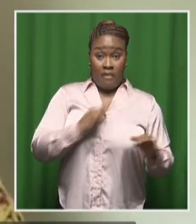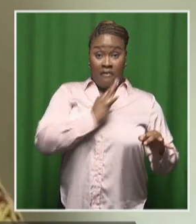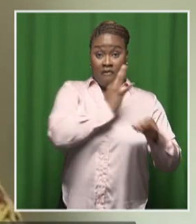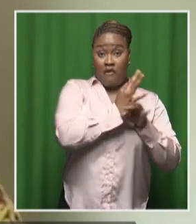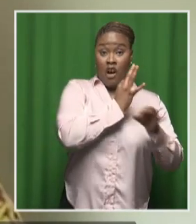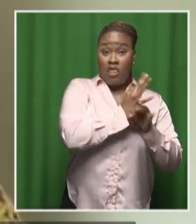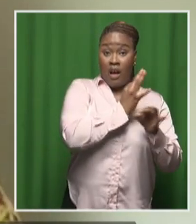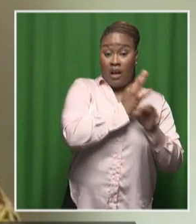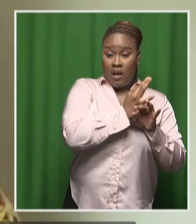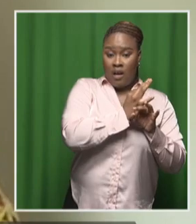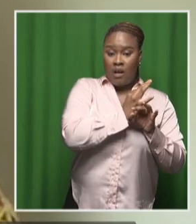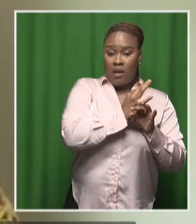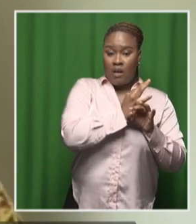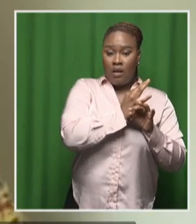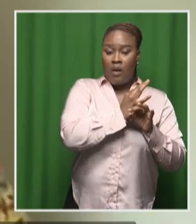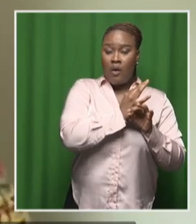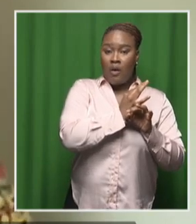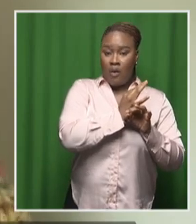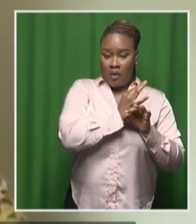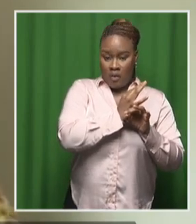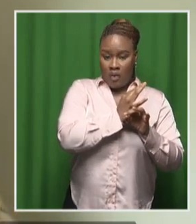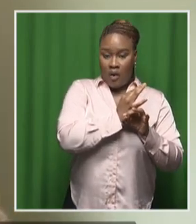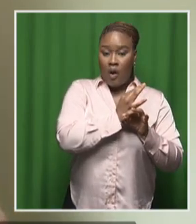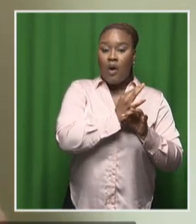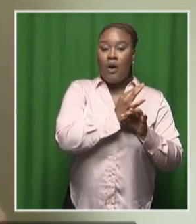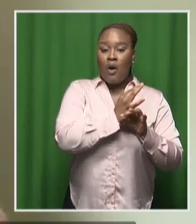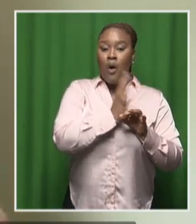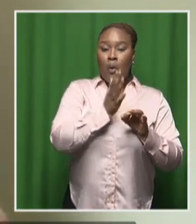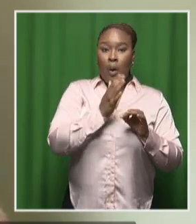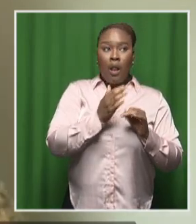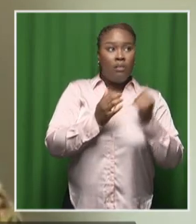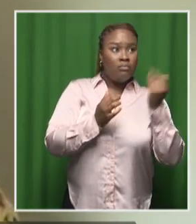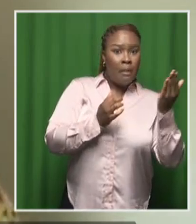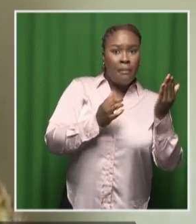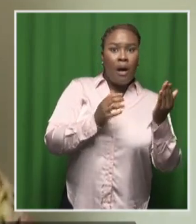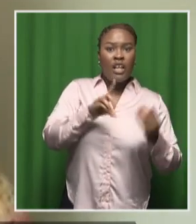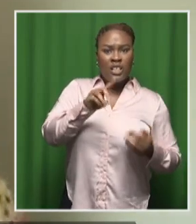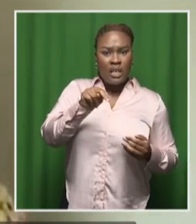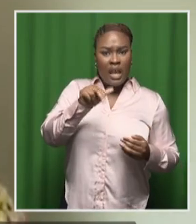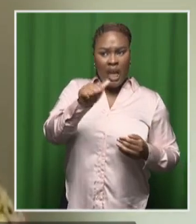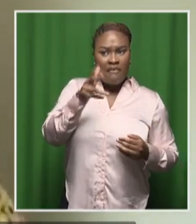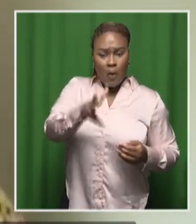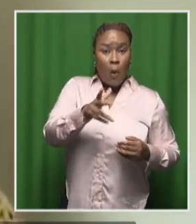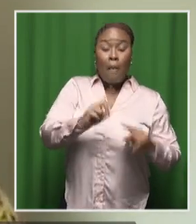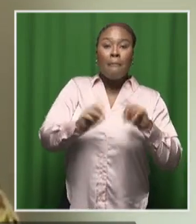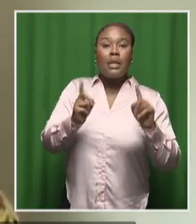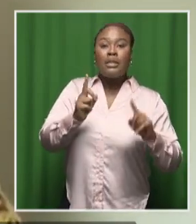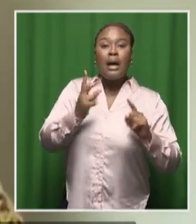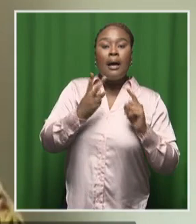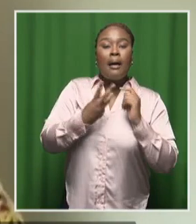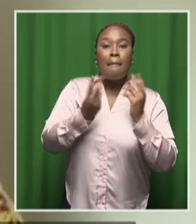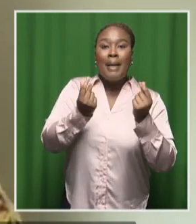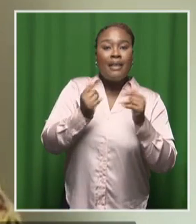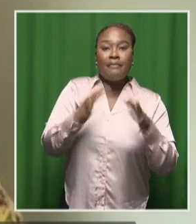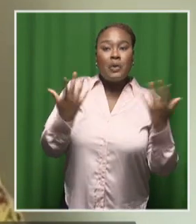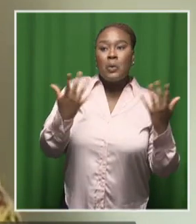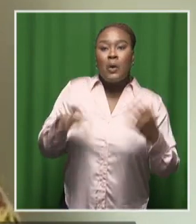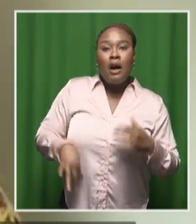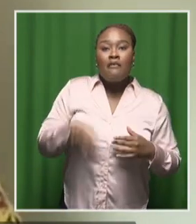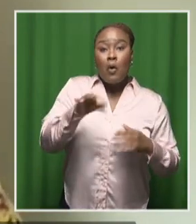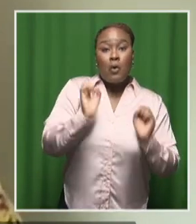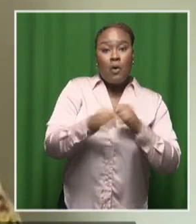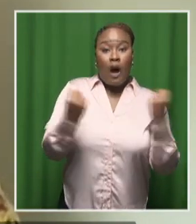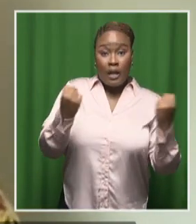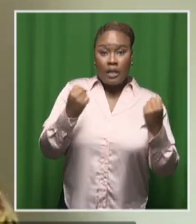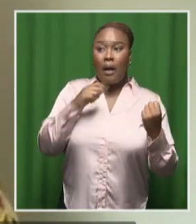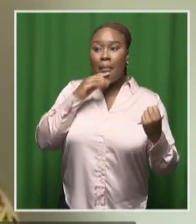fathers would bring this dispute, and then it would take years because they can't pay for the tests. But now